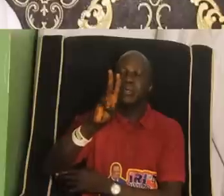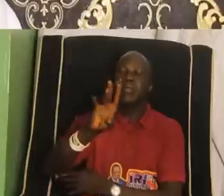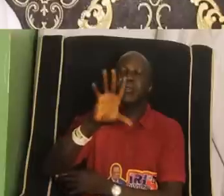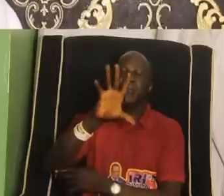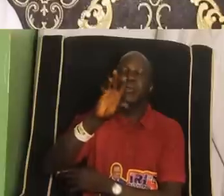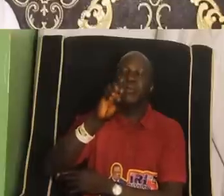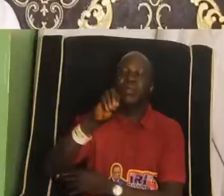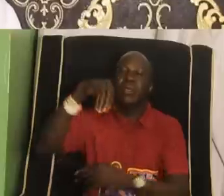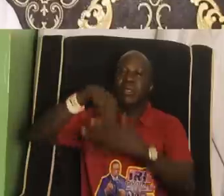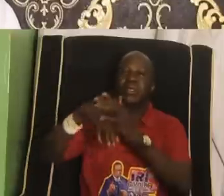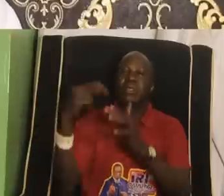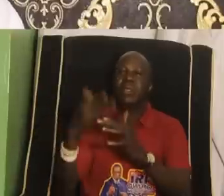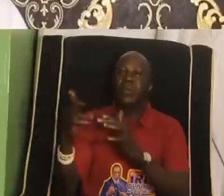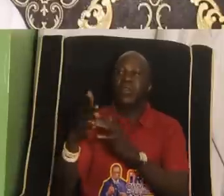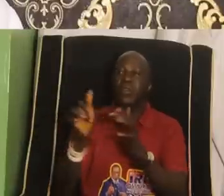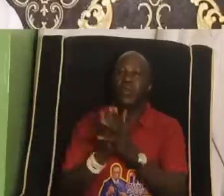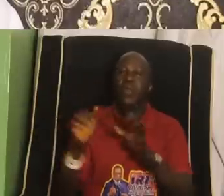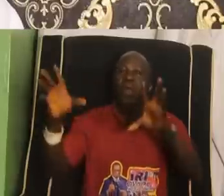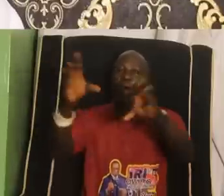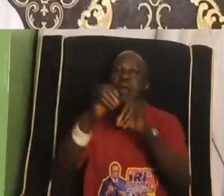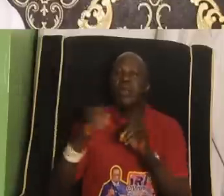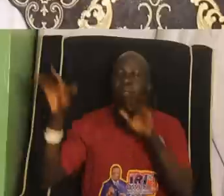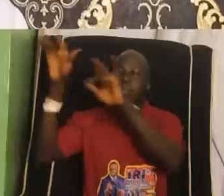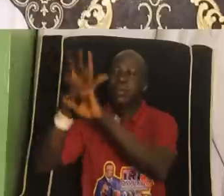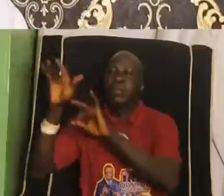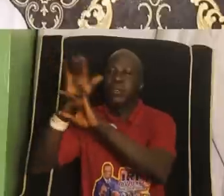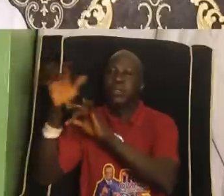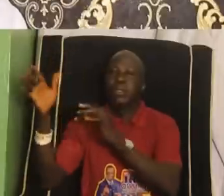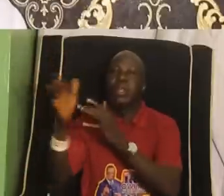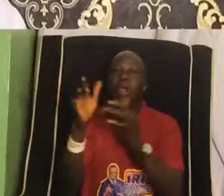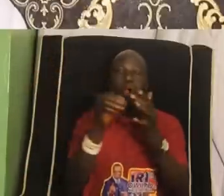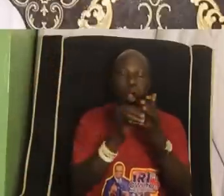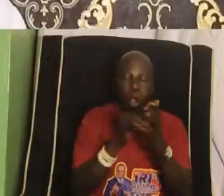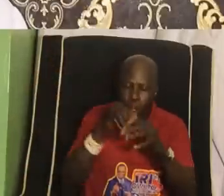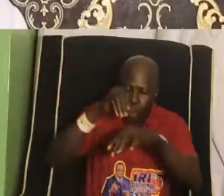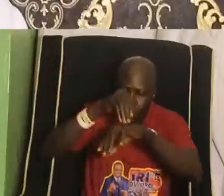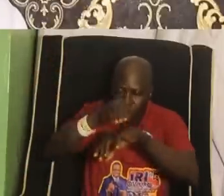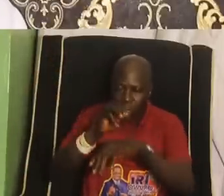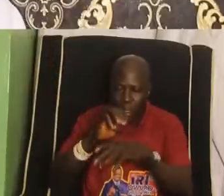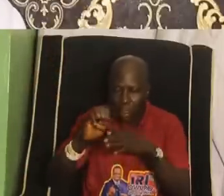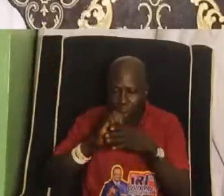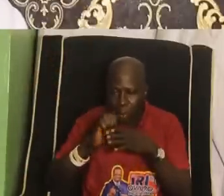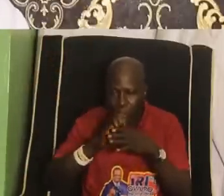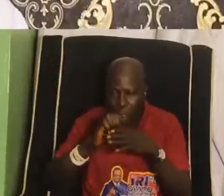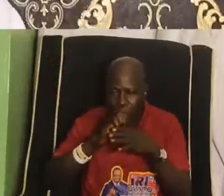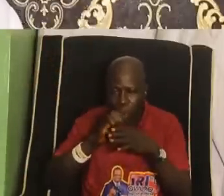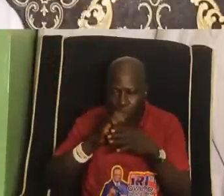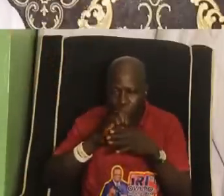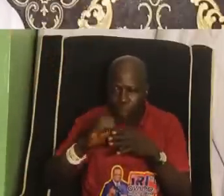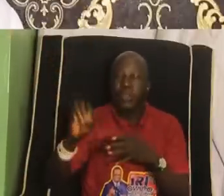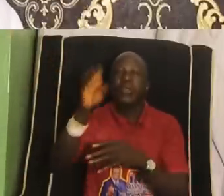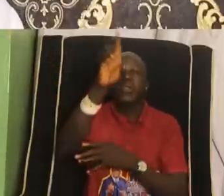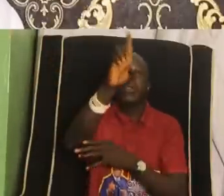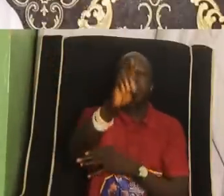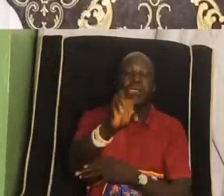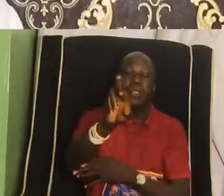070-30-56-76-50. Lord, call just Omaria Anuba. Oh no! That because send the mail there, sorry, Dr. Solomon